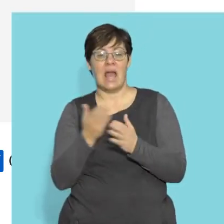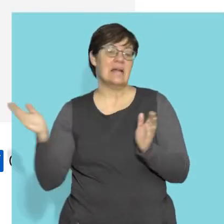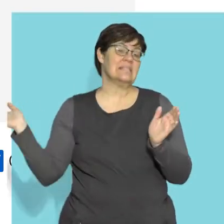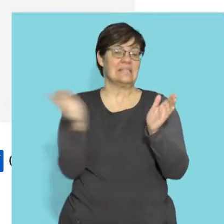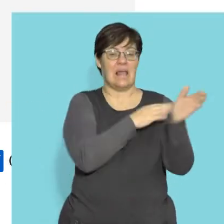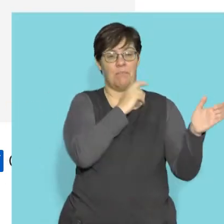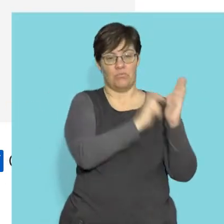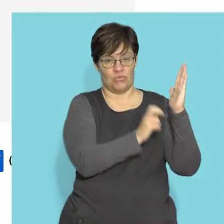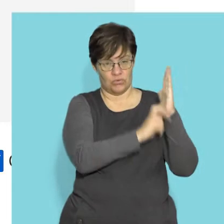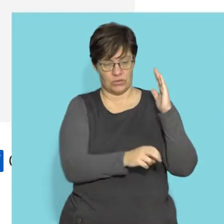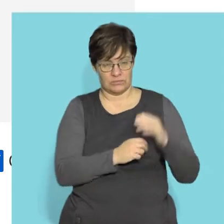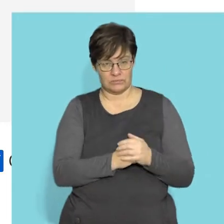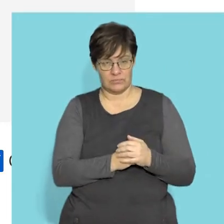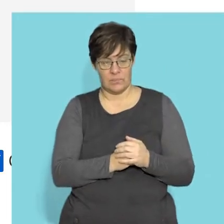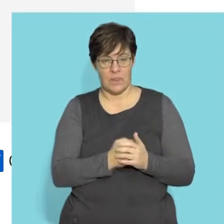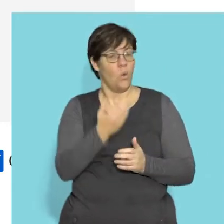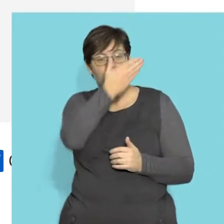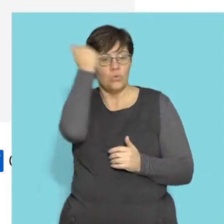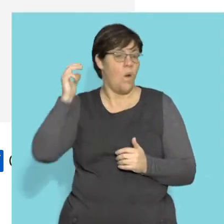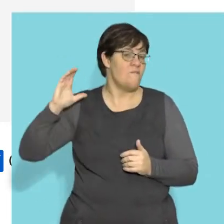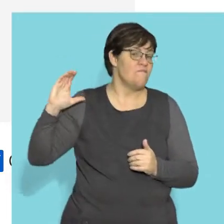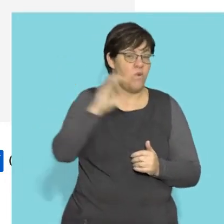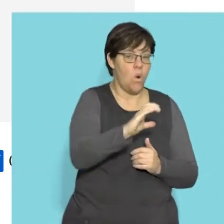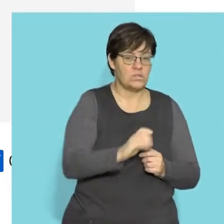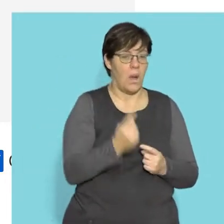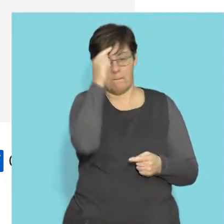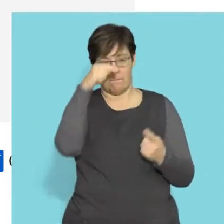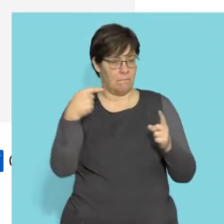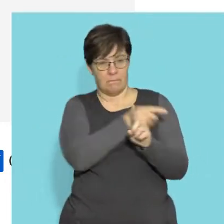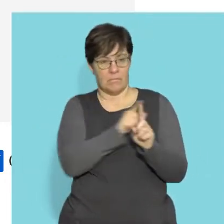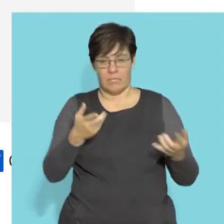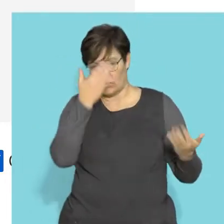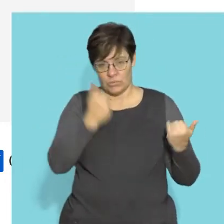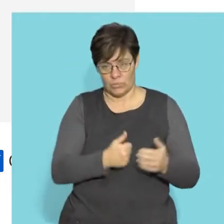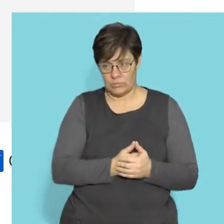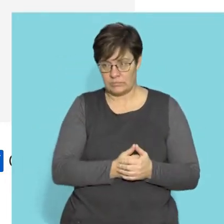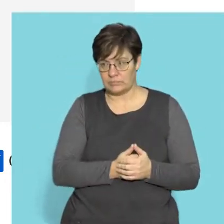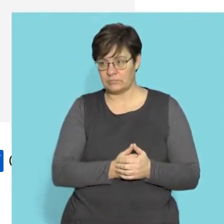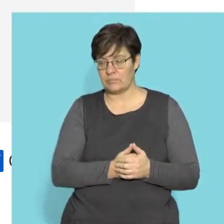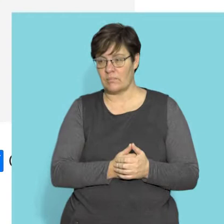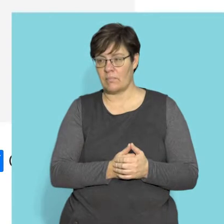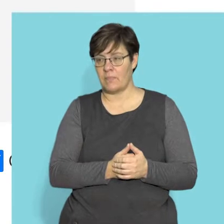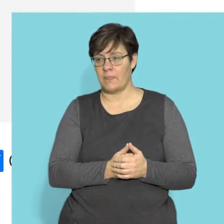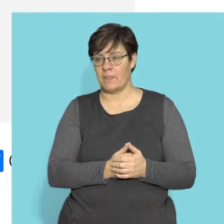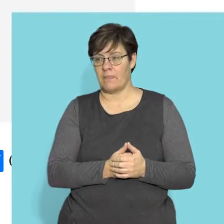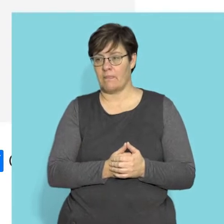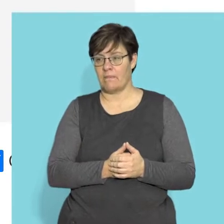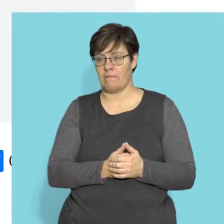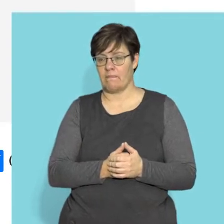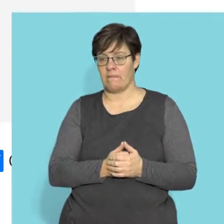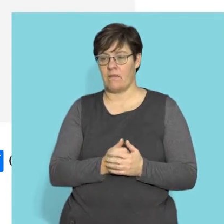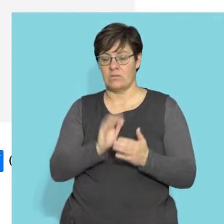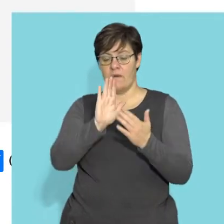rule. The unknown in this case is the direction of the force. And the force is going to be in